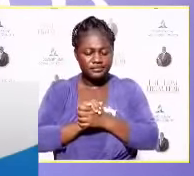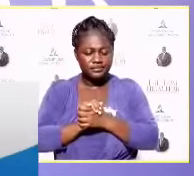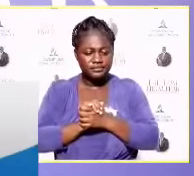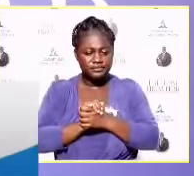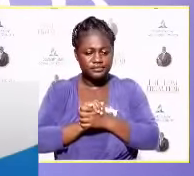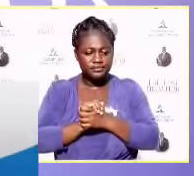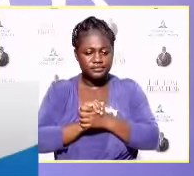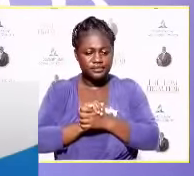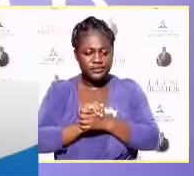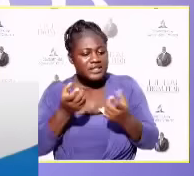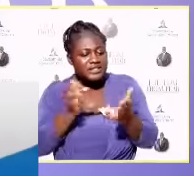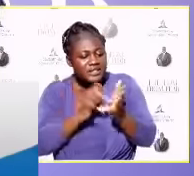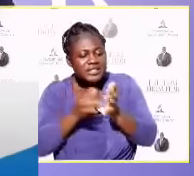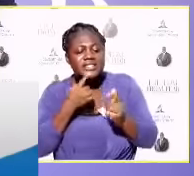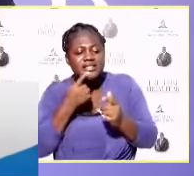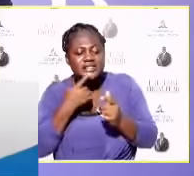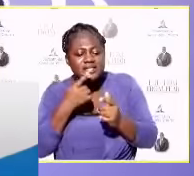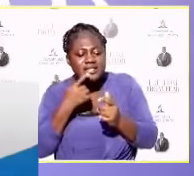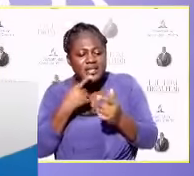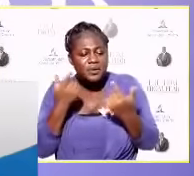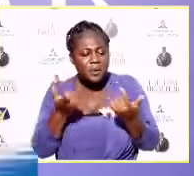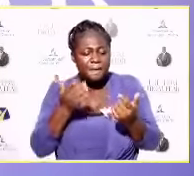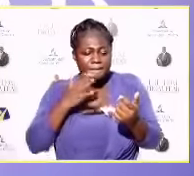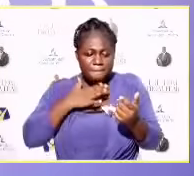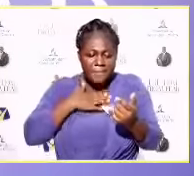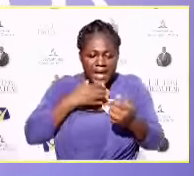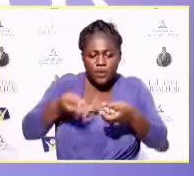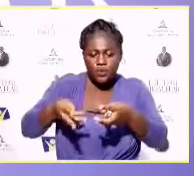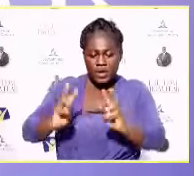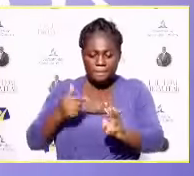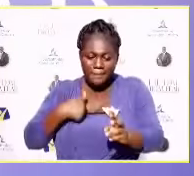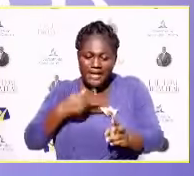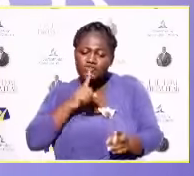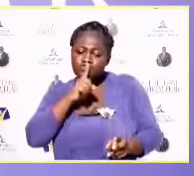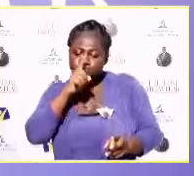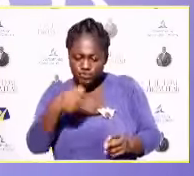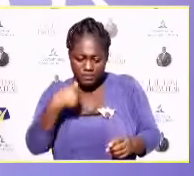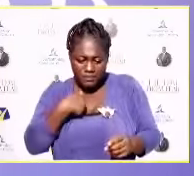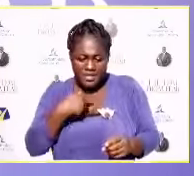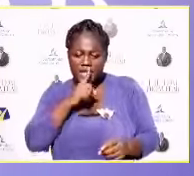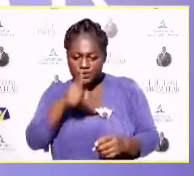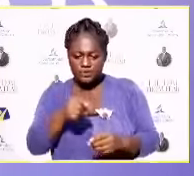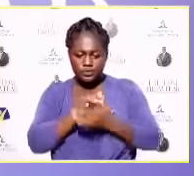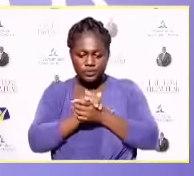What does Jesus say of himself? Not only am I the way, he said, I am the truth. I am the